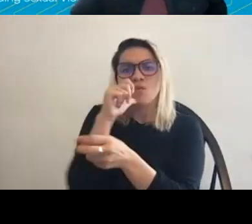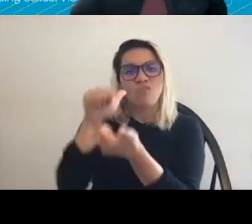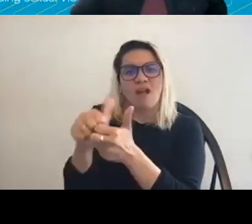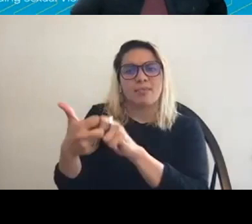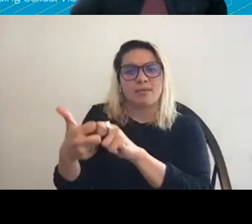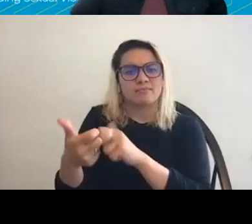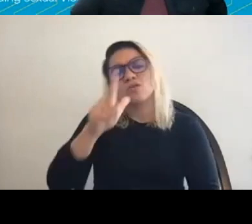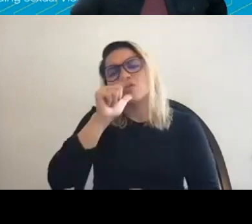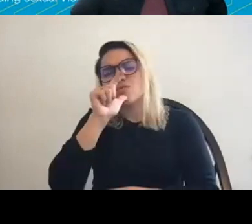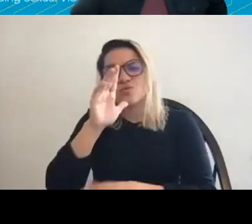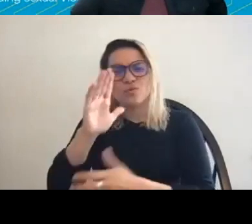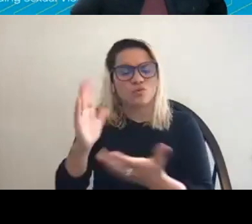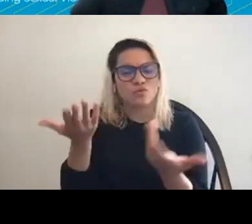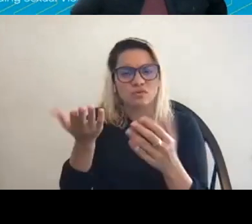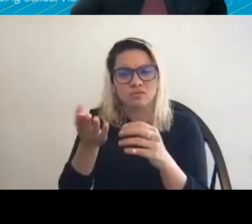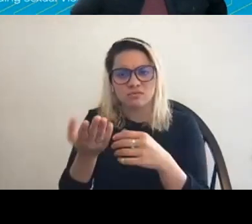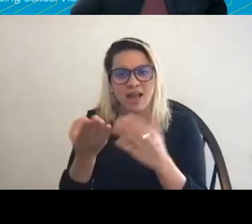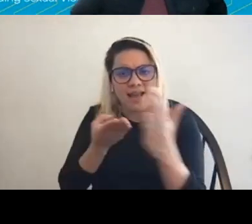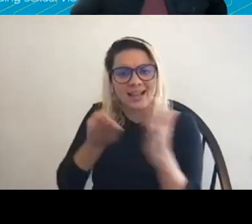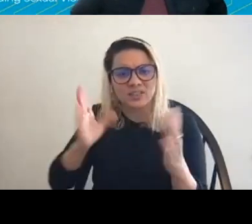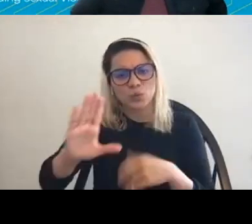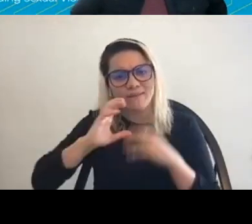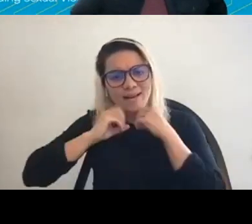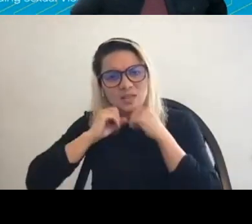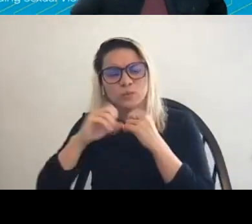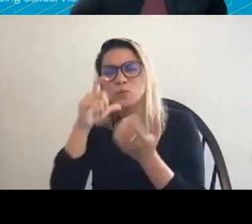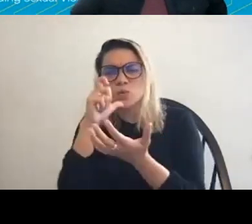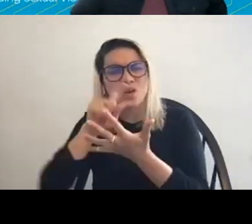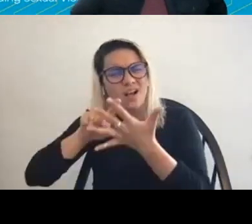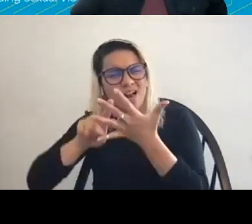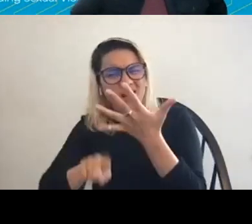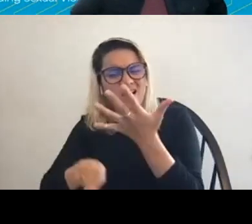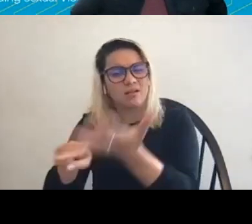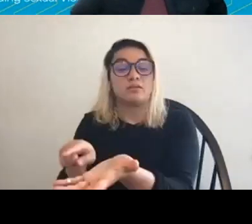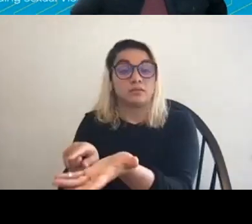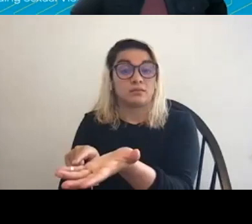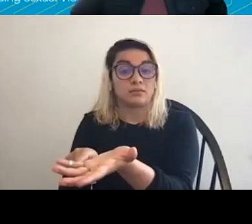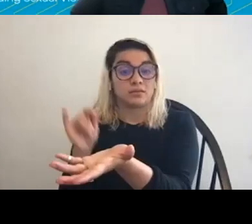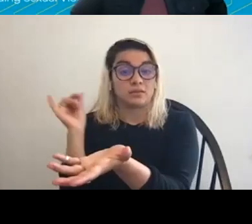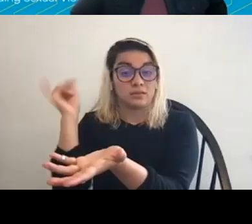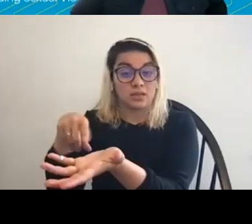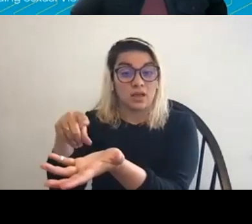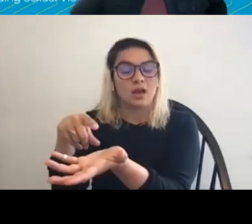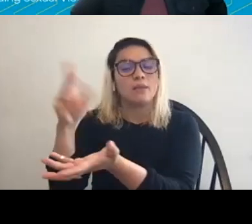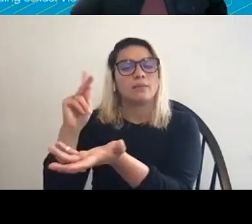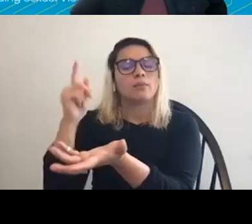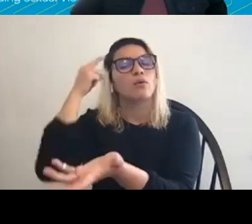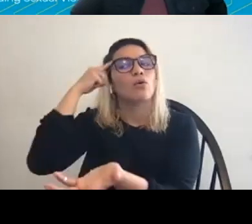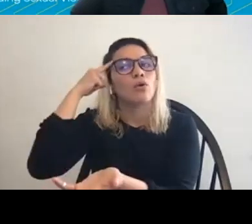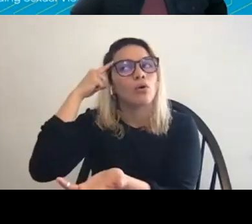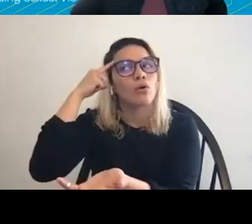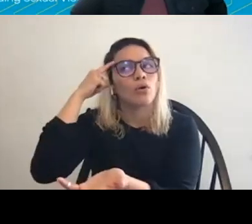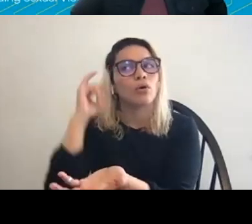one that violated these values, it actually makes far more sense and connects to people's brains about this is the next step I should take to do